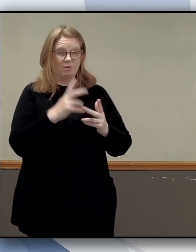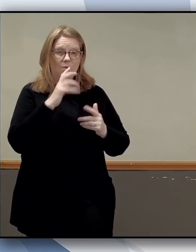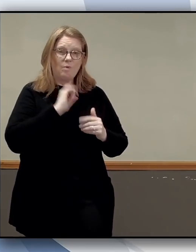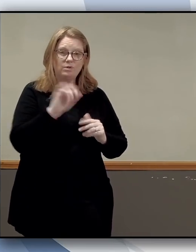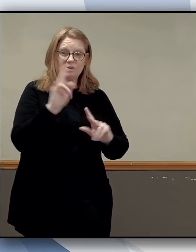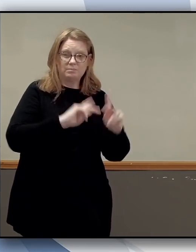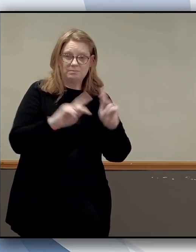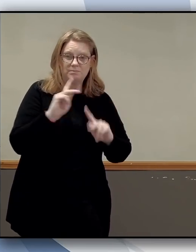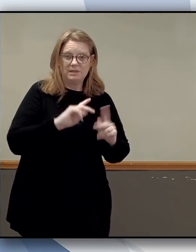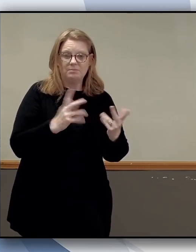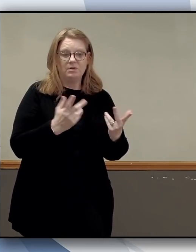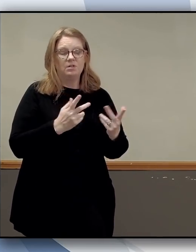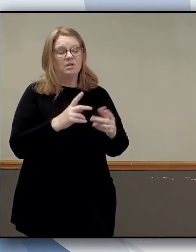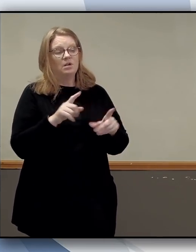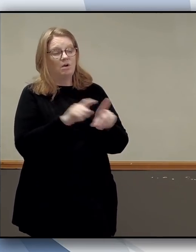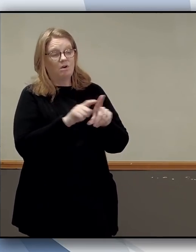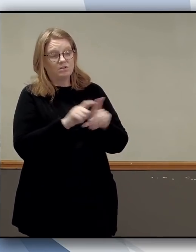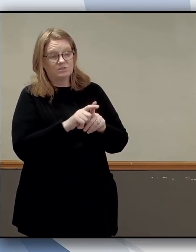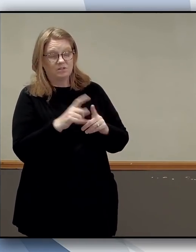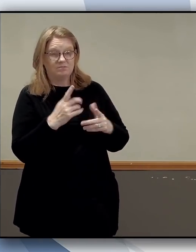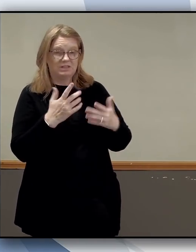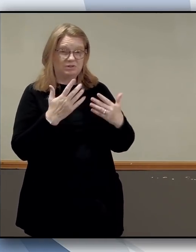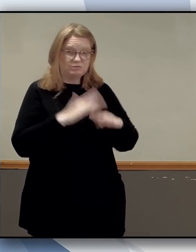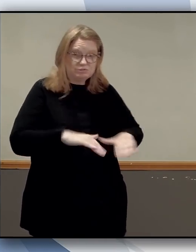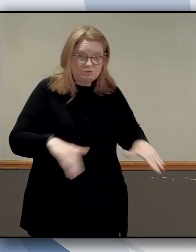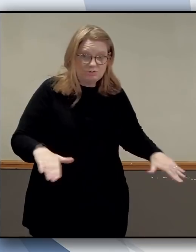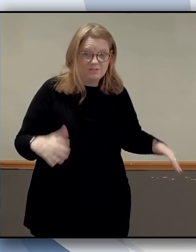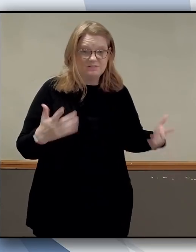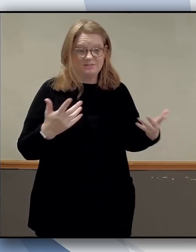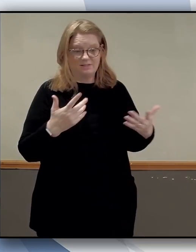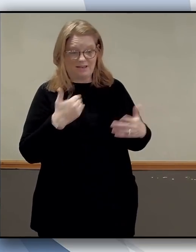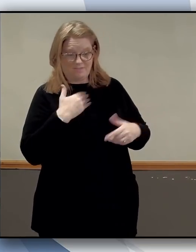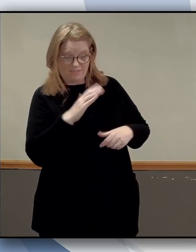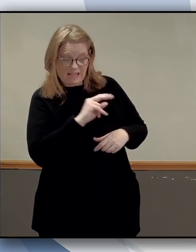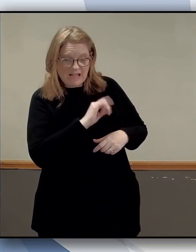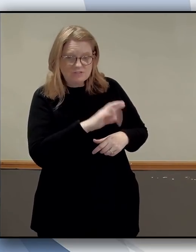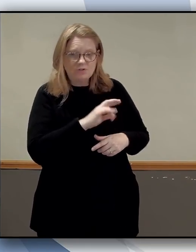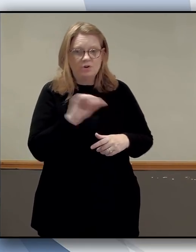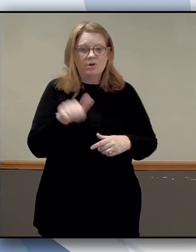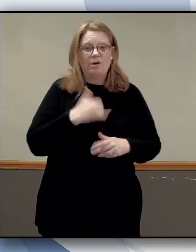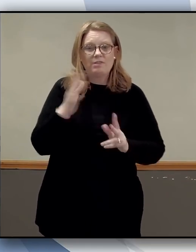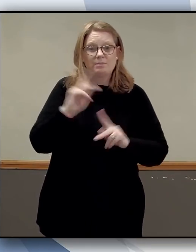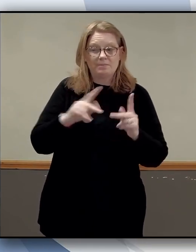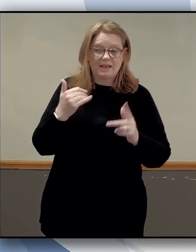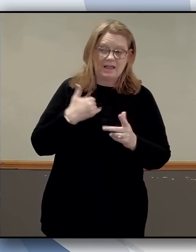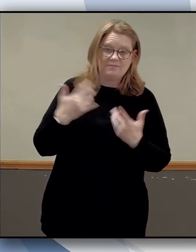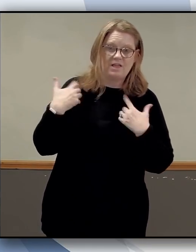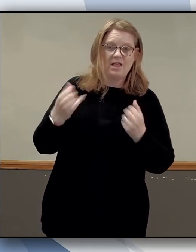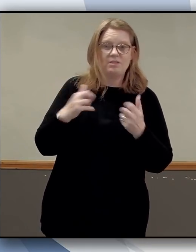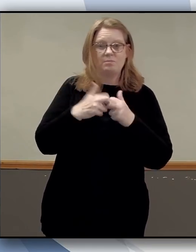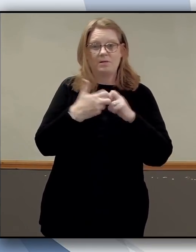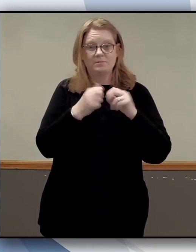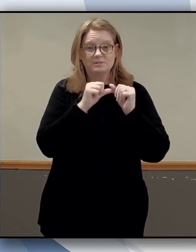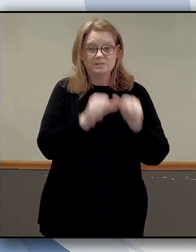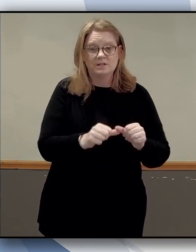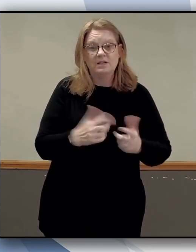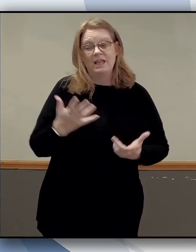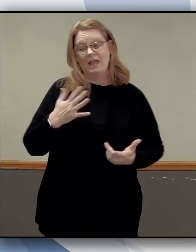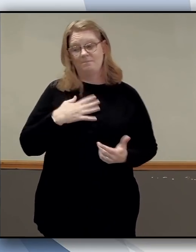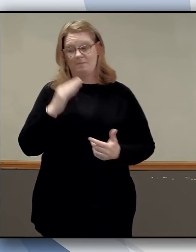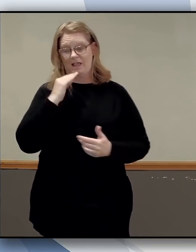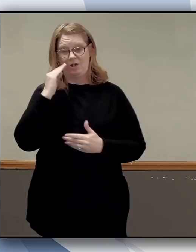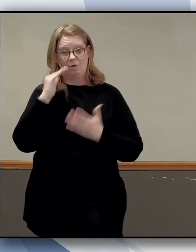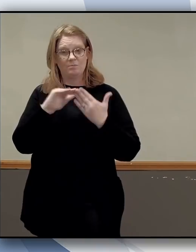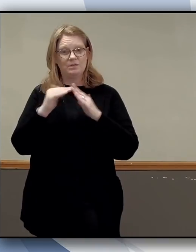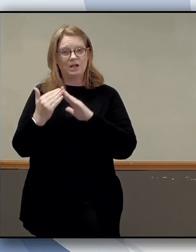with cancer or others that have underlying health conditions. And I know, coming from my hometown, that there's a